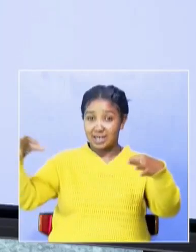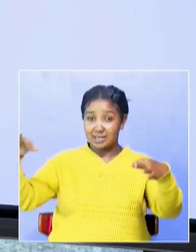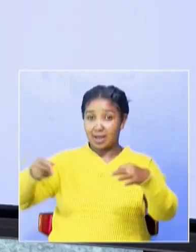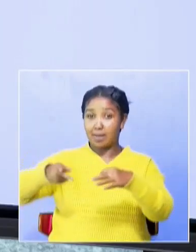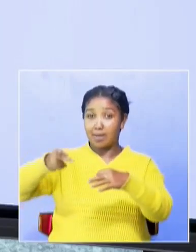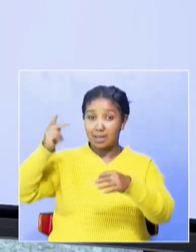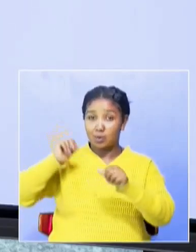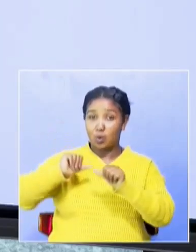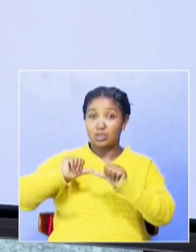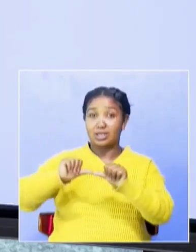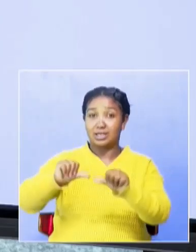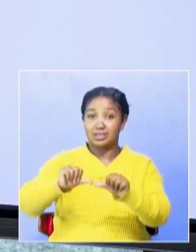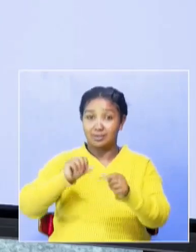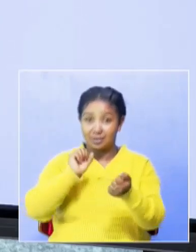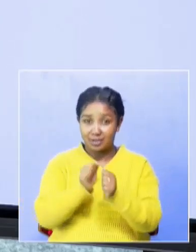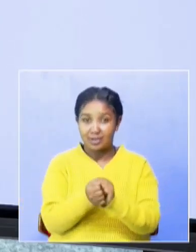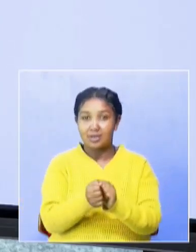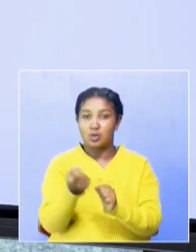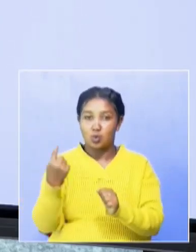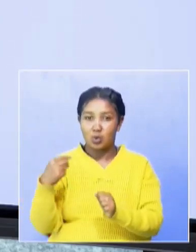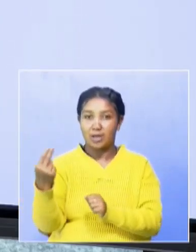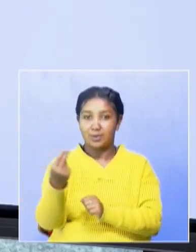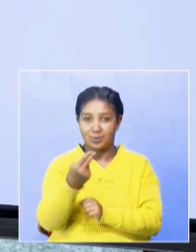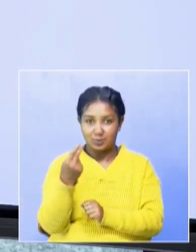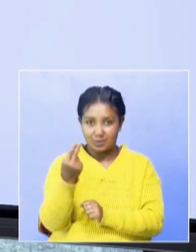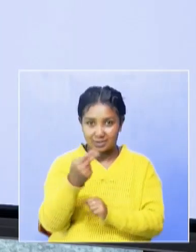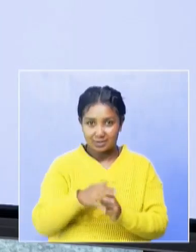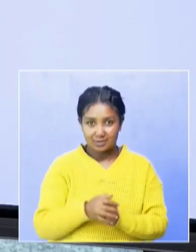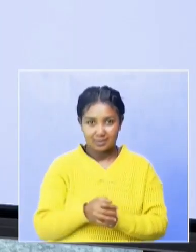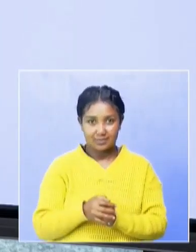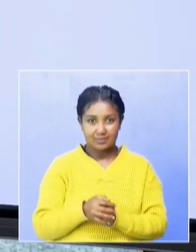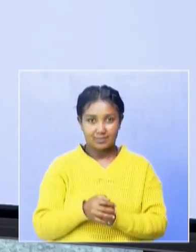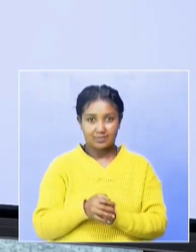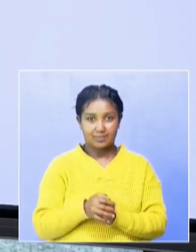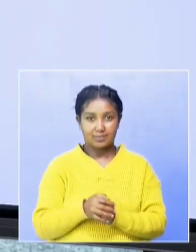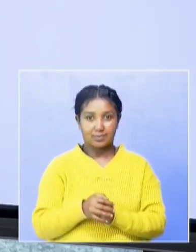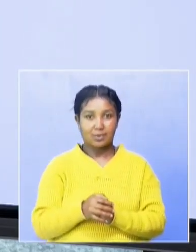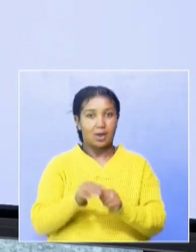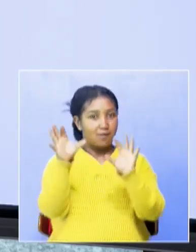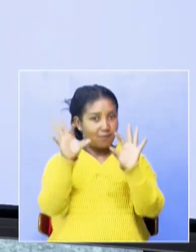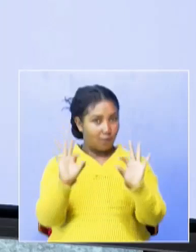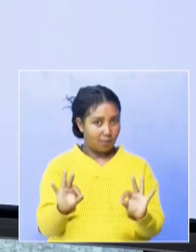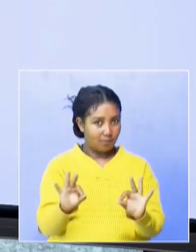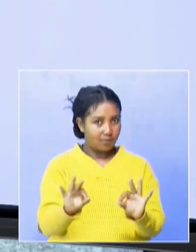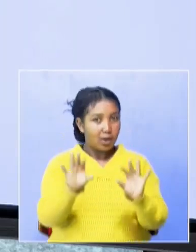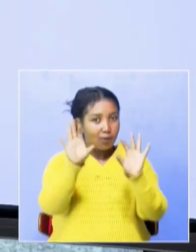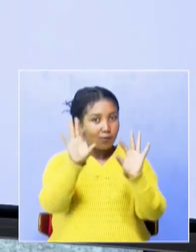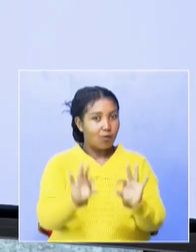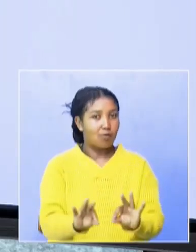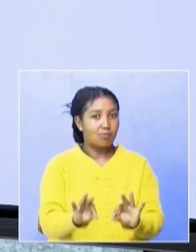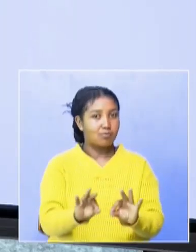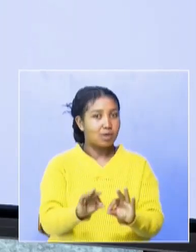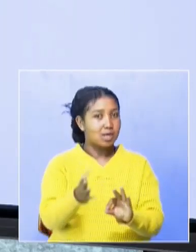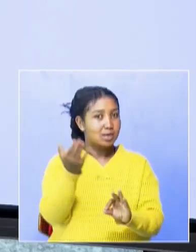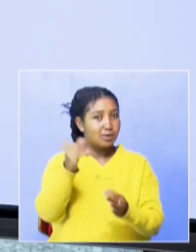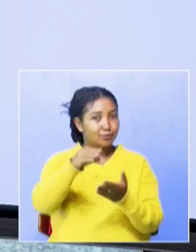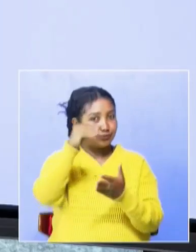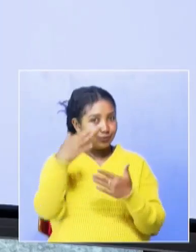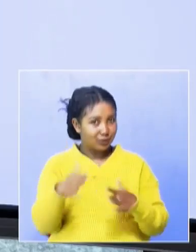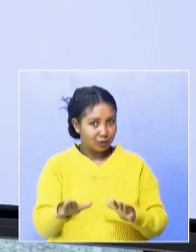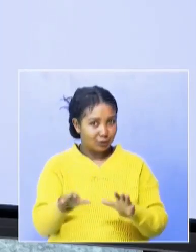into past continuous tense, we can use, yes, the form that we have talked